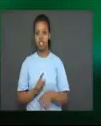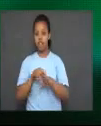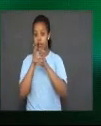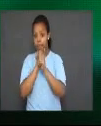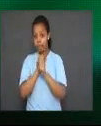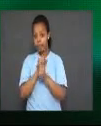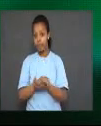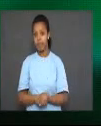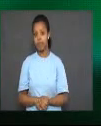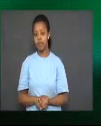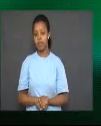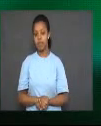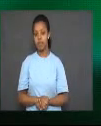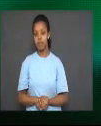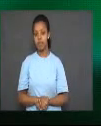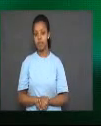Time's up.